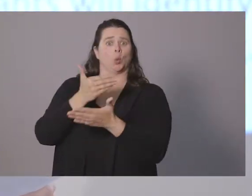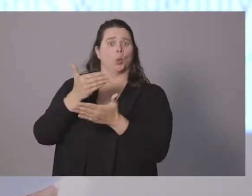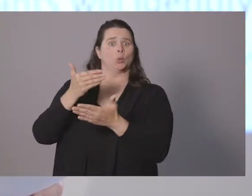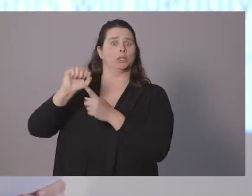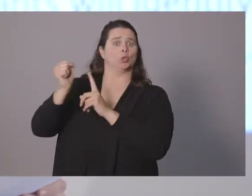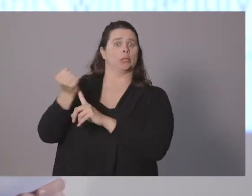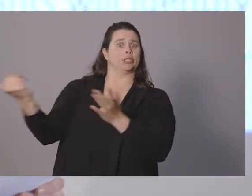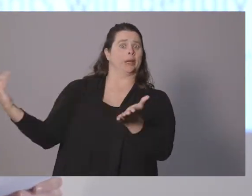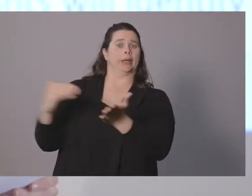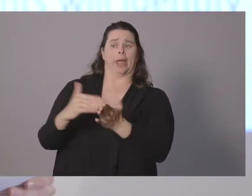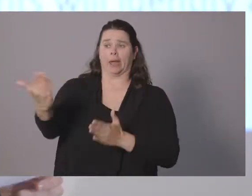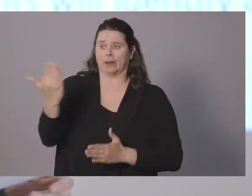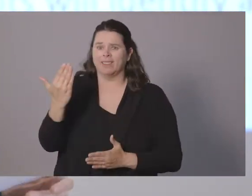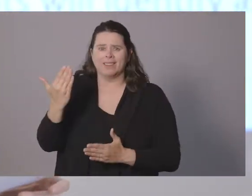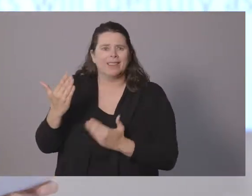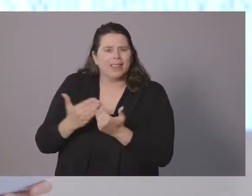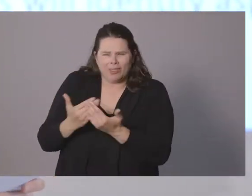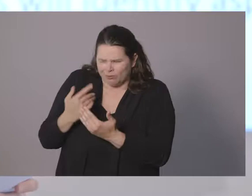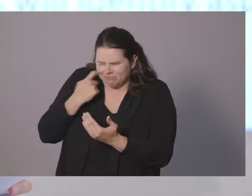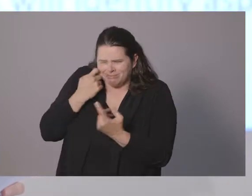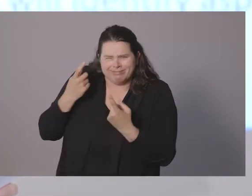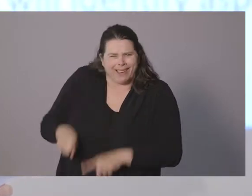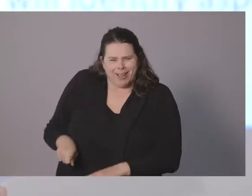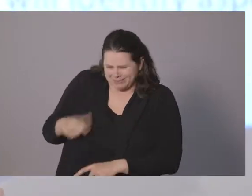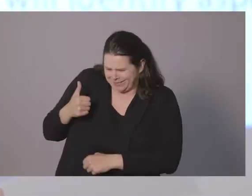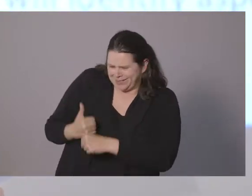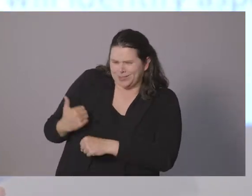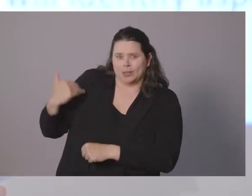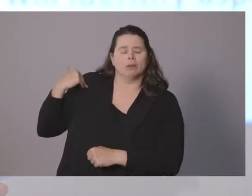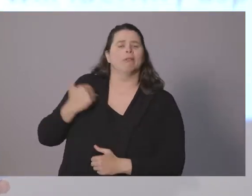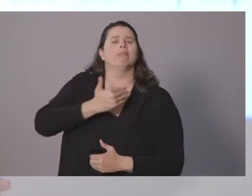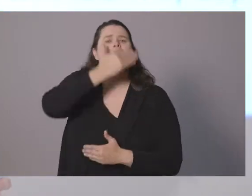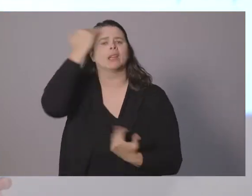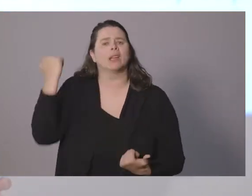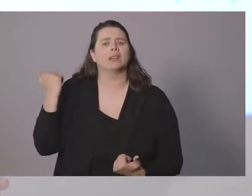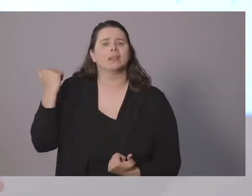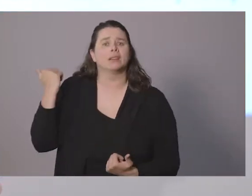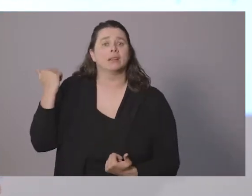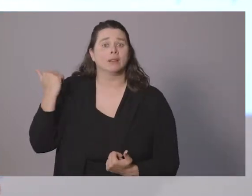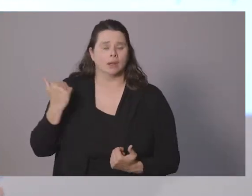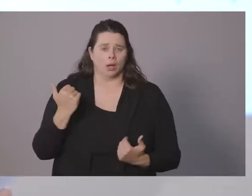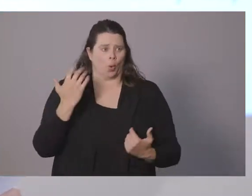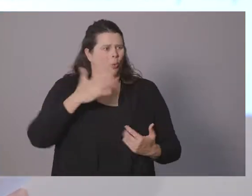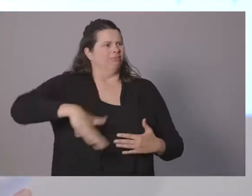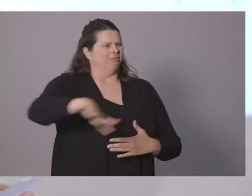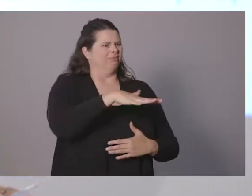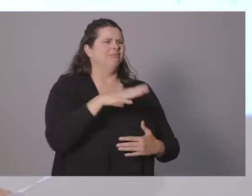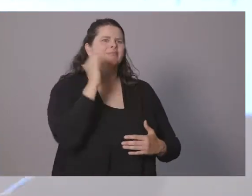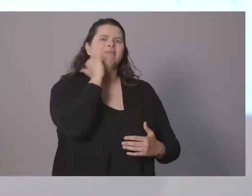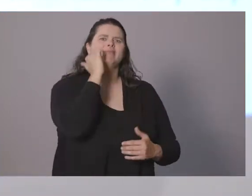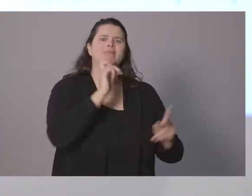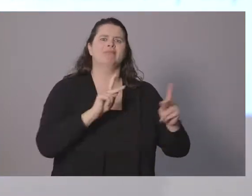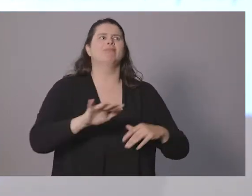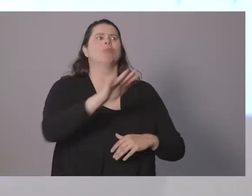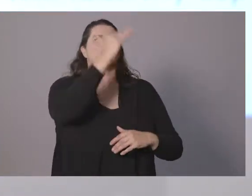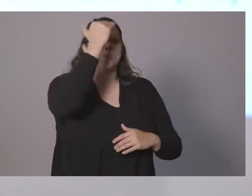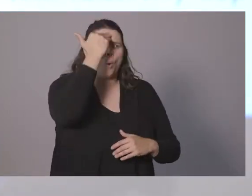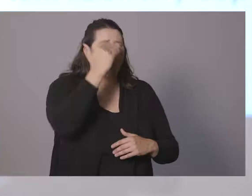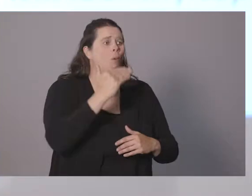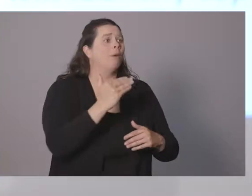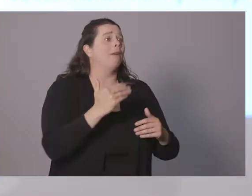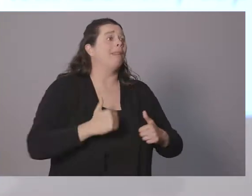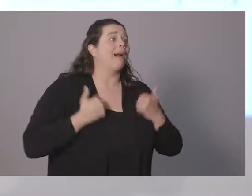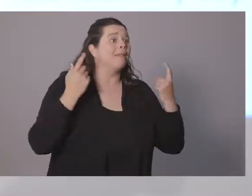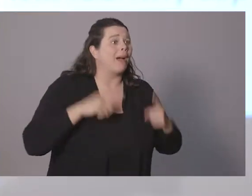psychiatric illness, the medical profession has been capable of maintaining decades of denial about the reality of